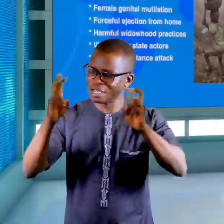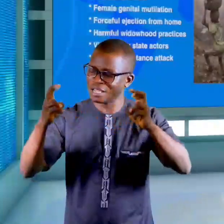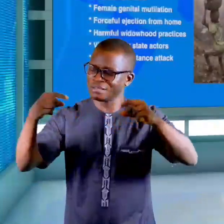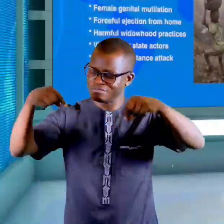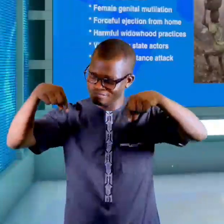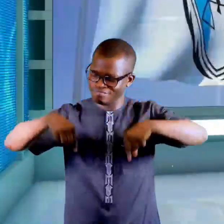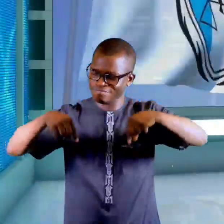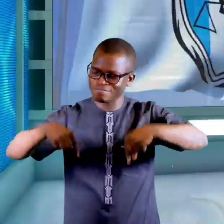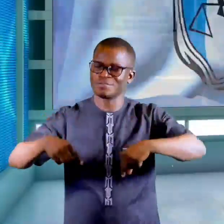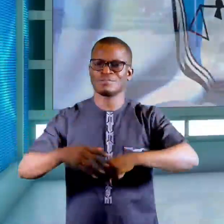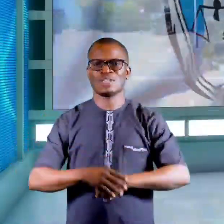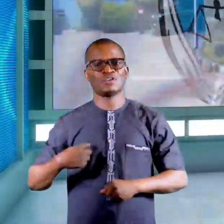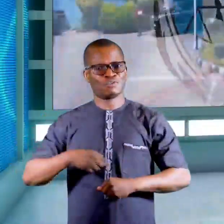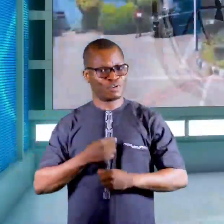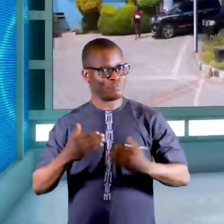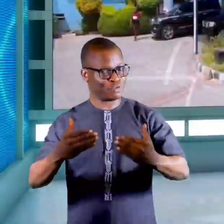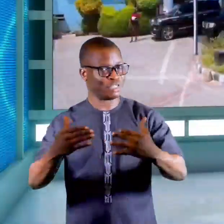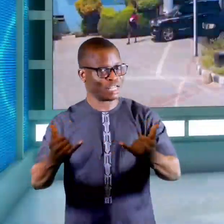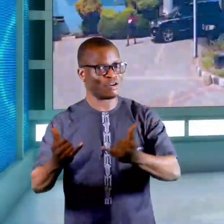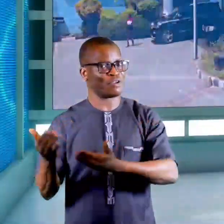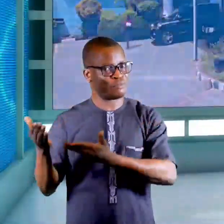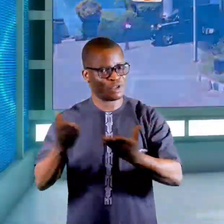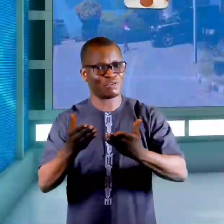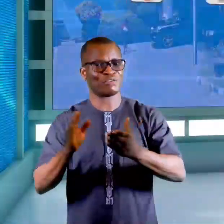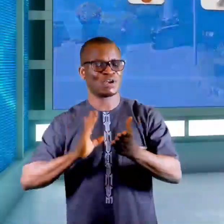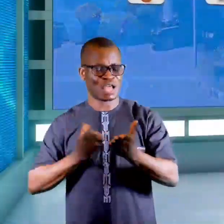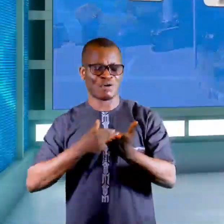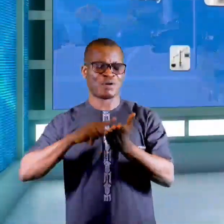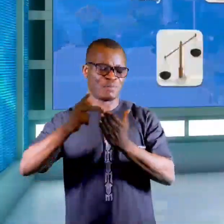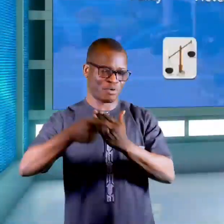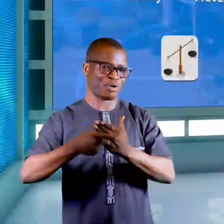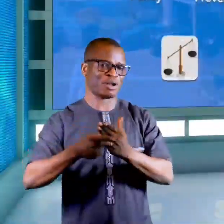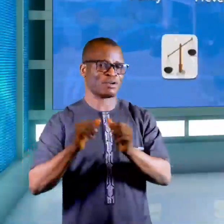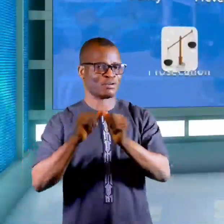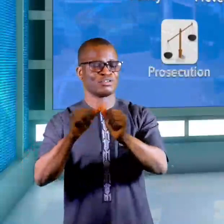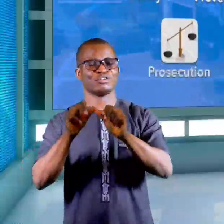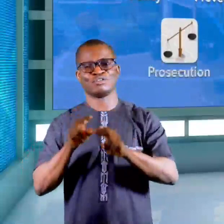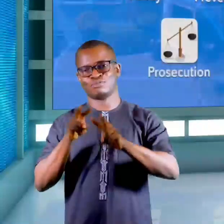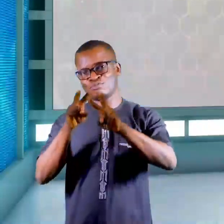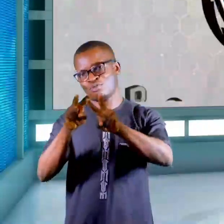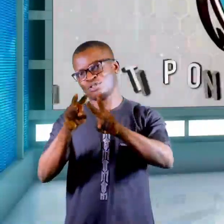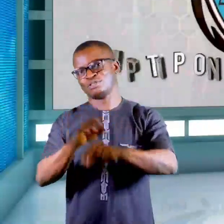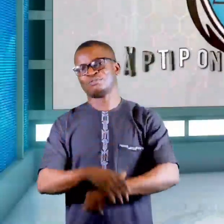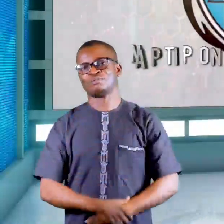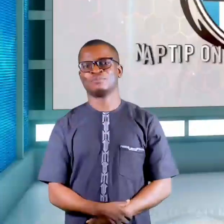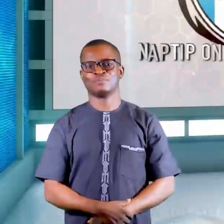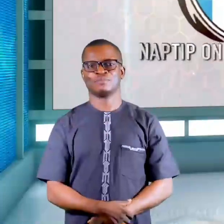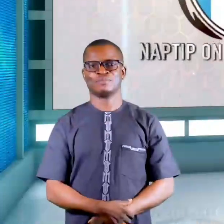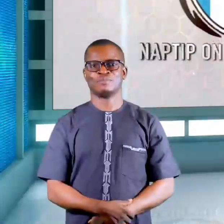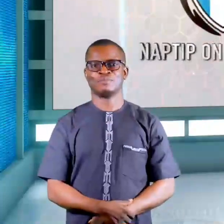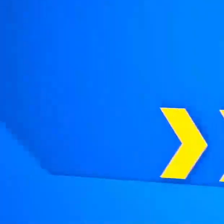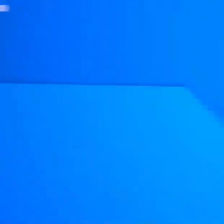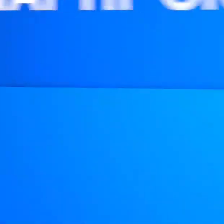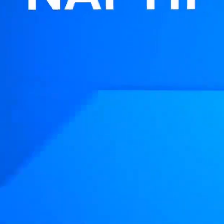that case today. We're moving on now and we'll bring you our event segment. Keep watching.